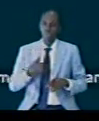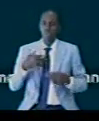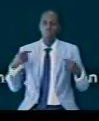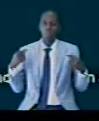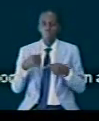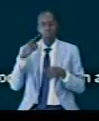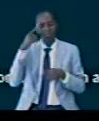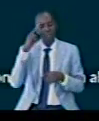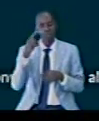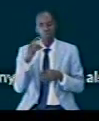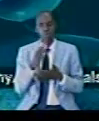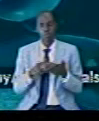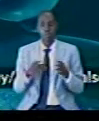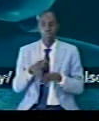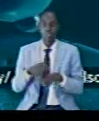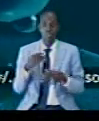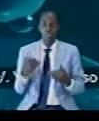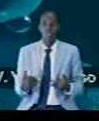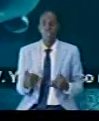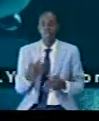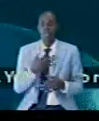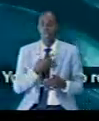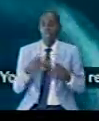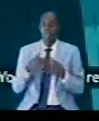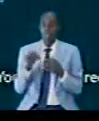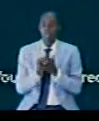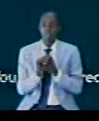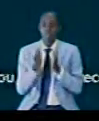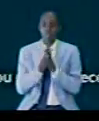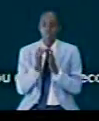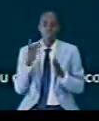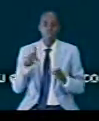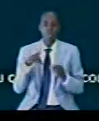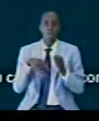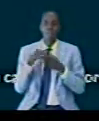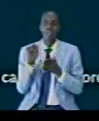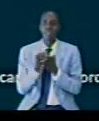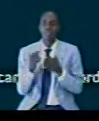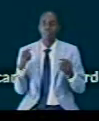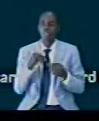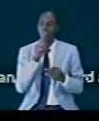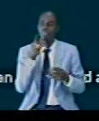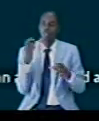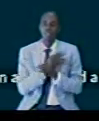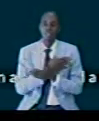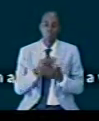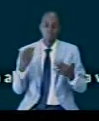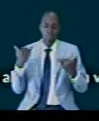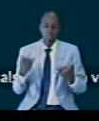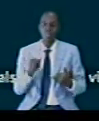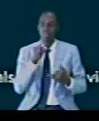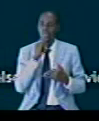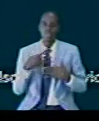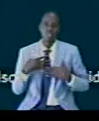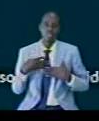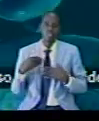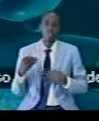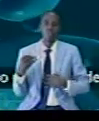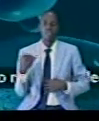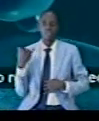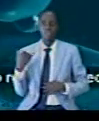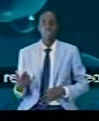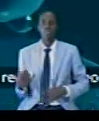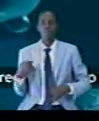now. After the prayers, I discovered that the pain is gone and I am healed. And now we'll take you